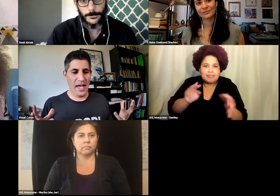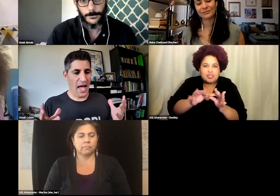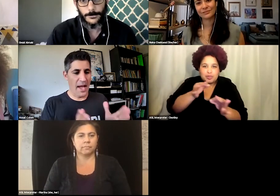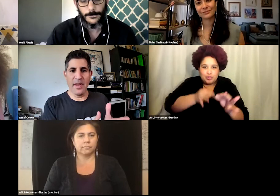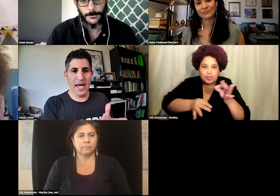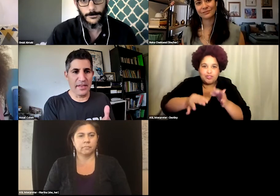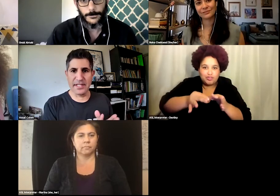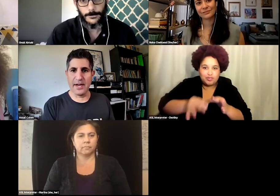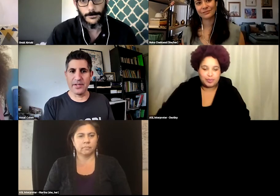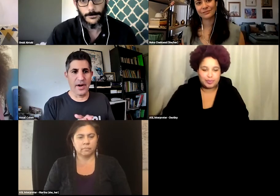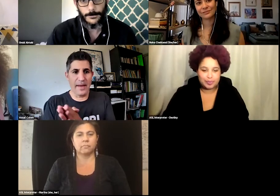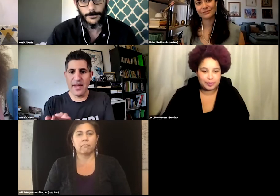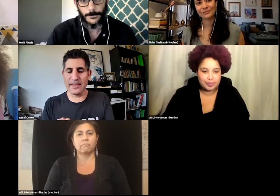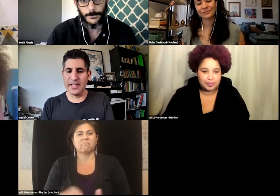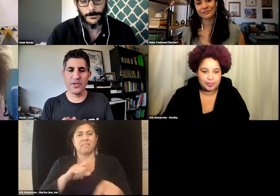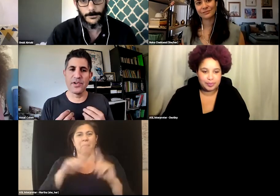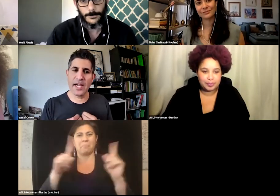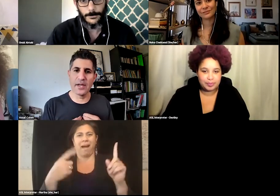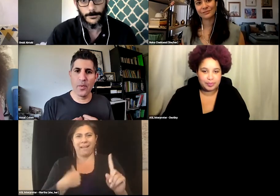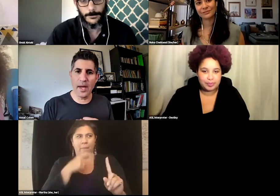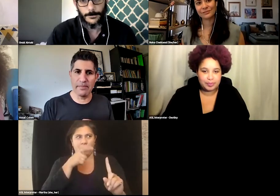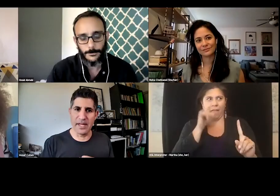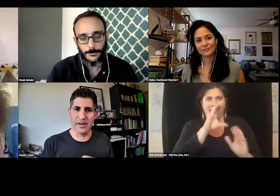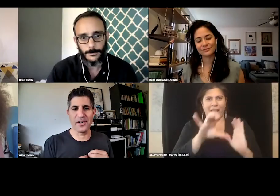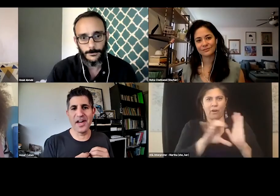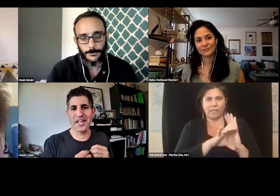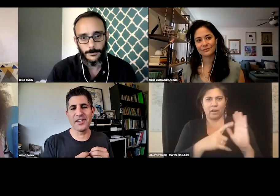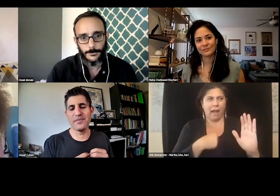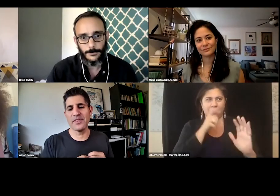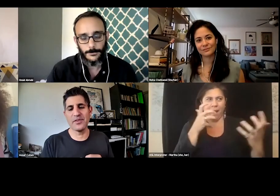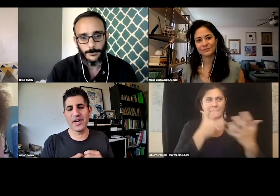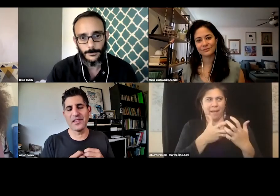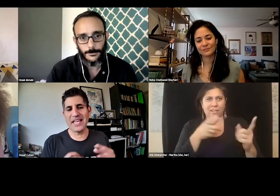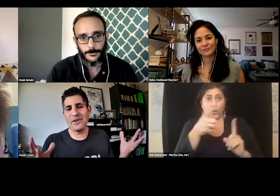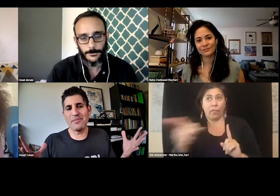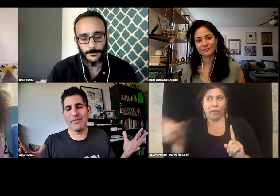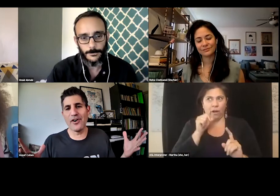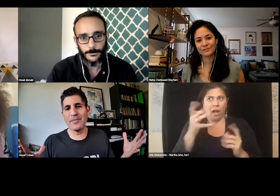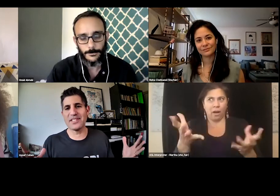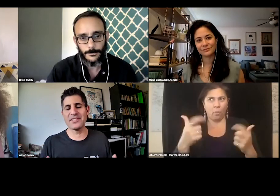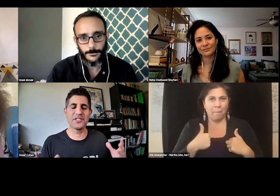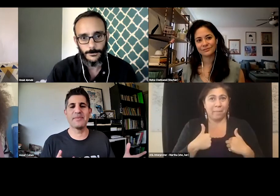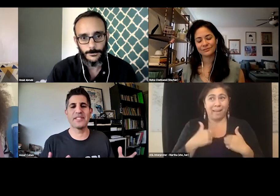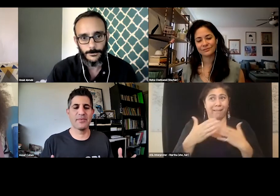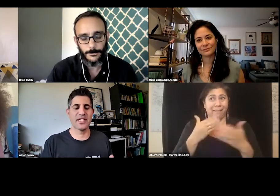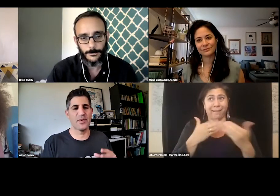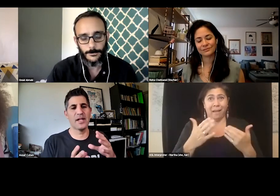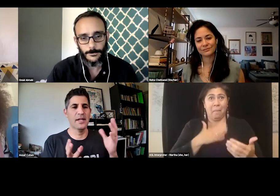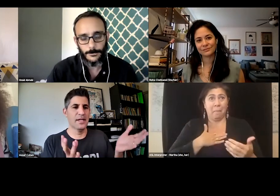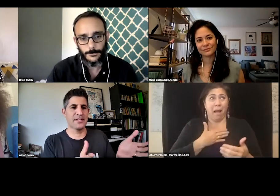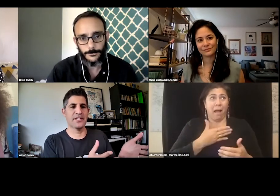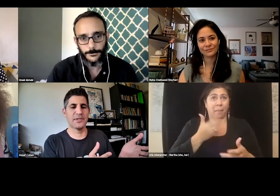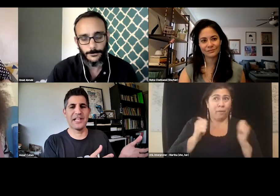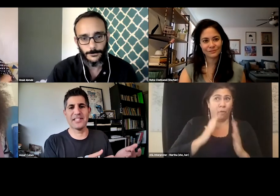But I'm not this character. I'm not this. So they're not going to want me, or they're regardless how good my performance is, there's going to be someone